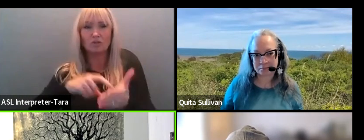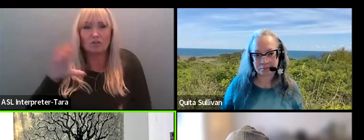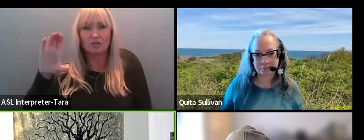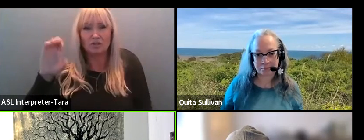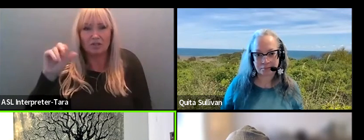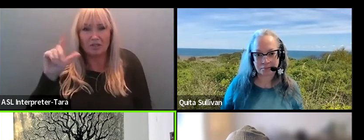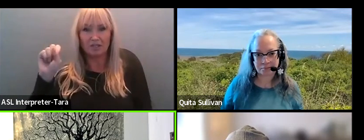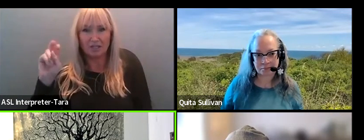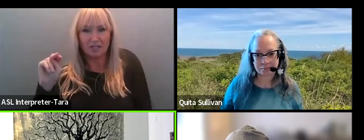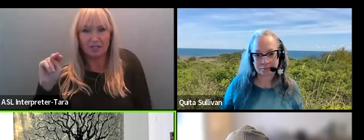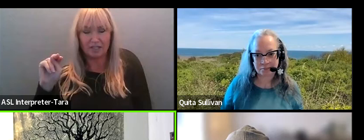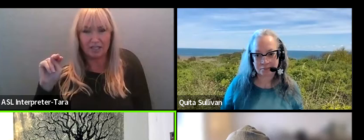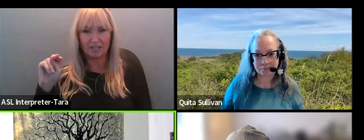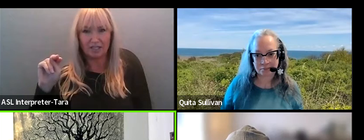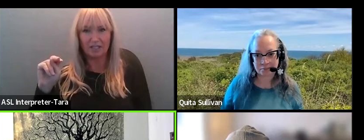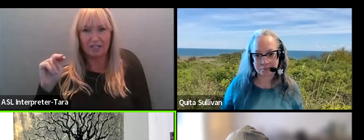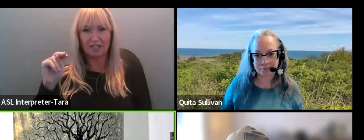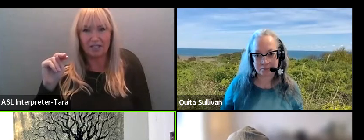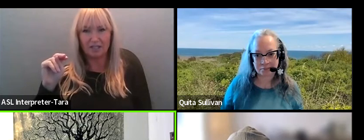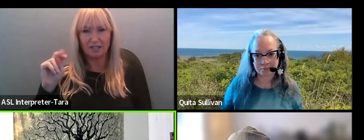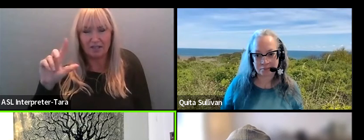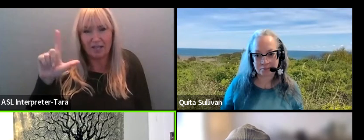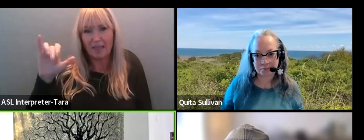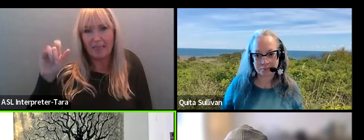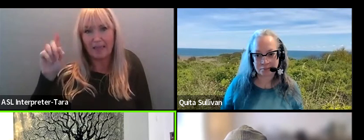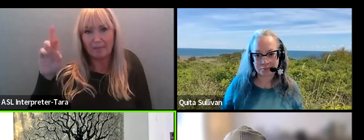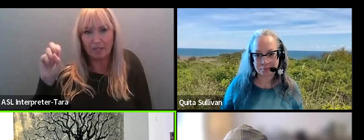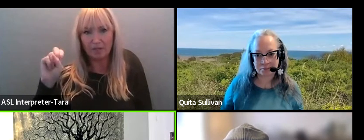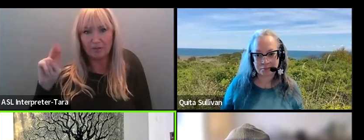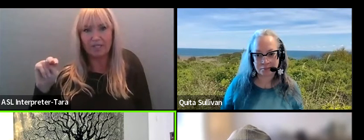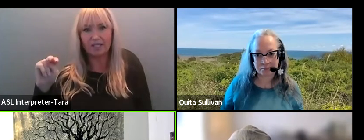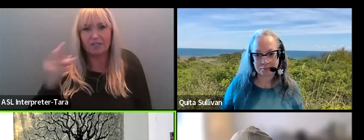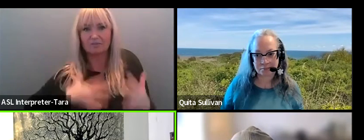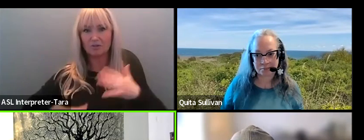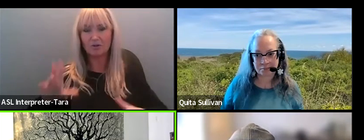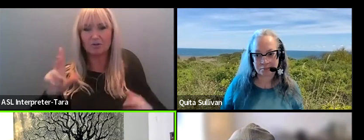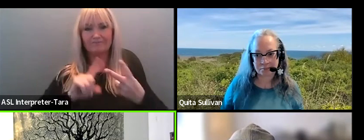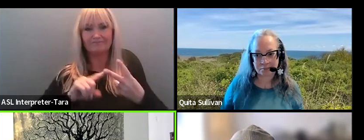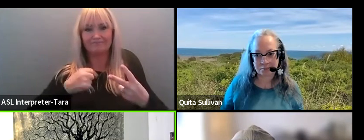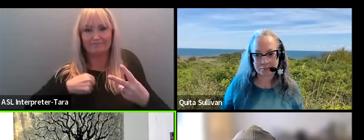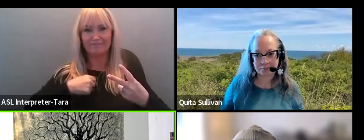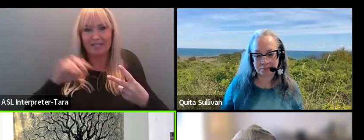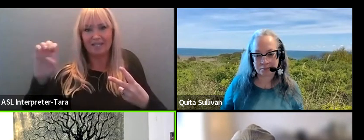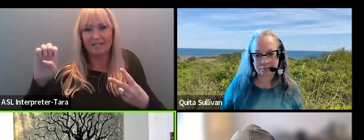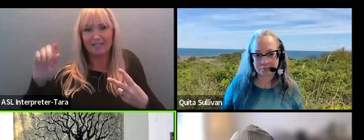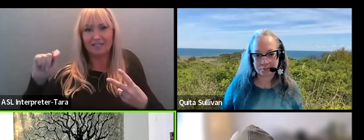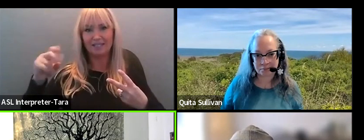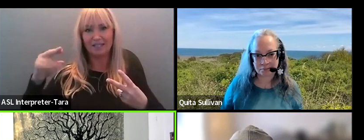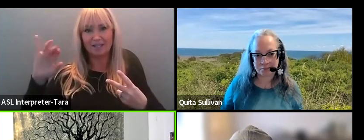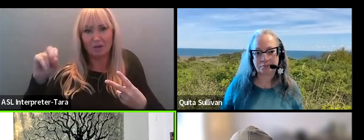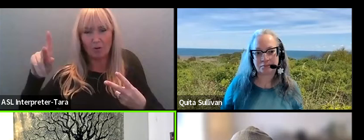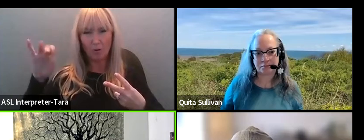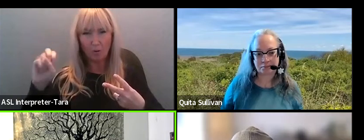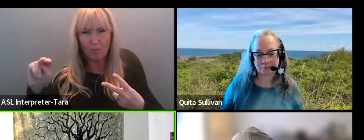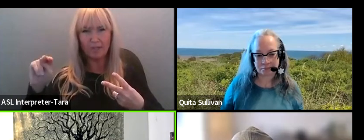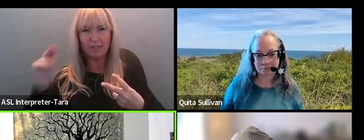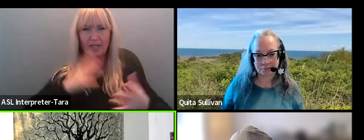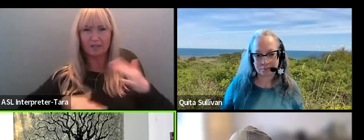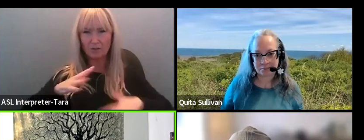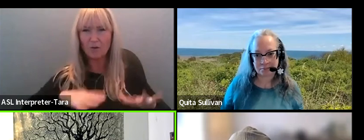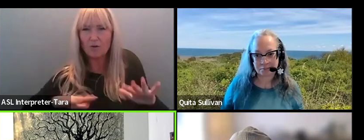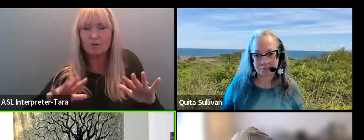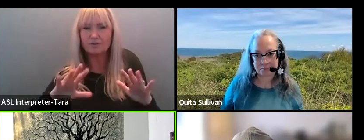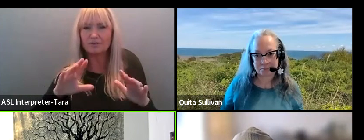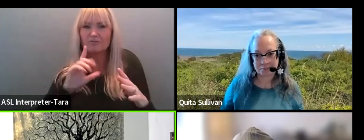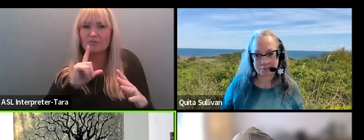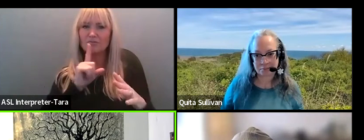Liberian pieces, and I was wearing Ethiopian pieces. So being very specific to our lands in that way as part of